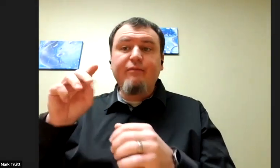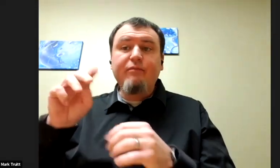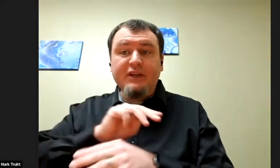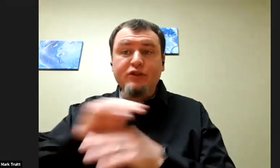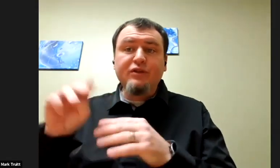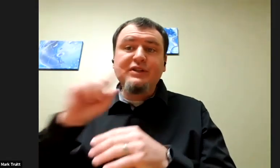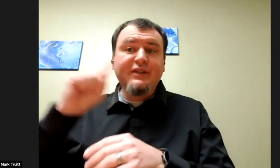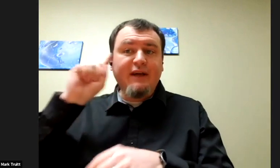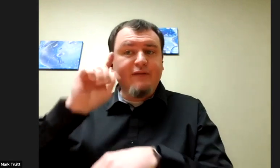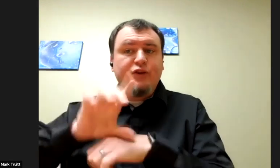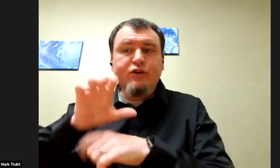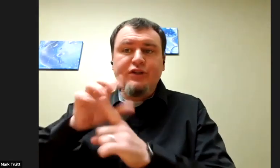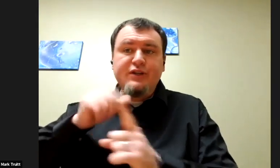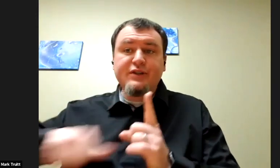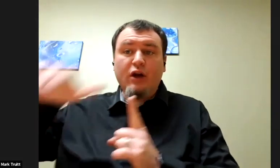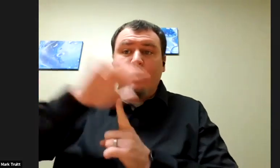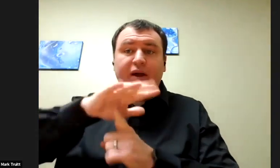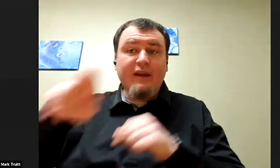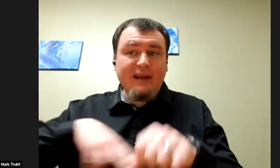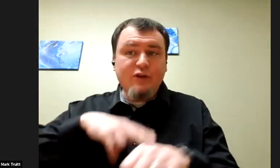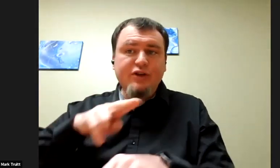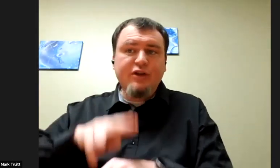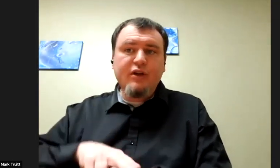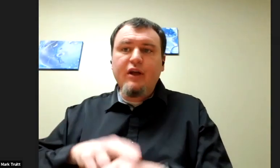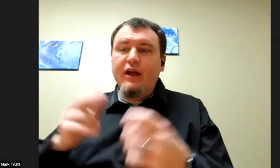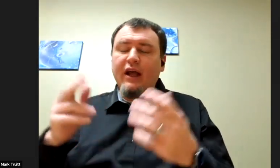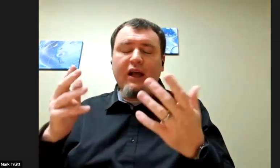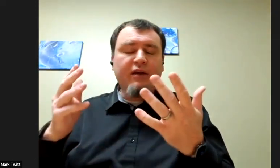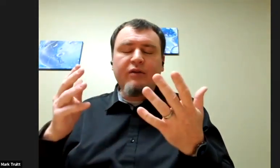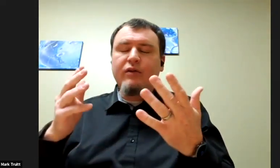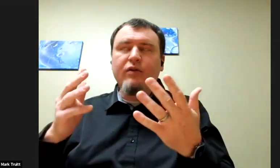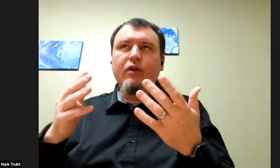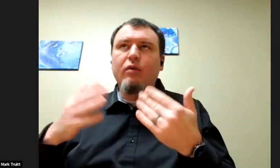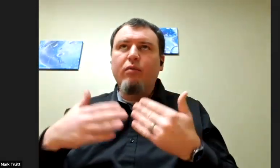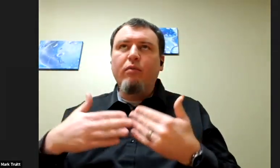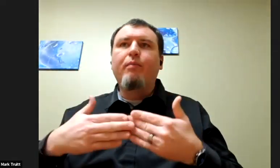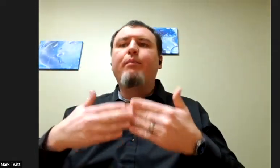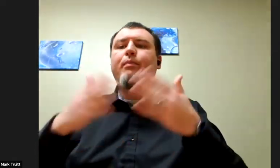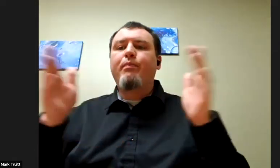deaf ministries and deaf churches around the nation. And